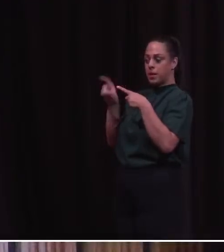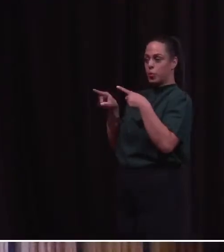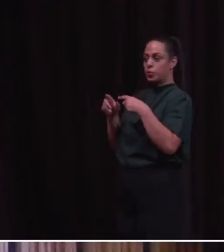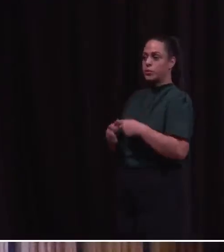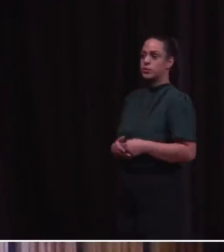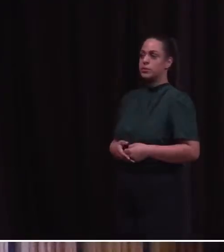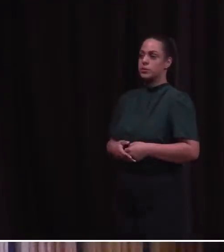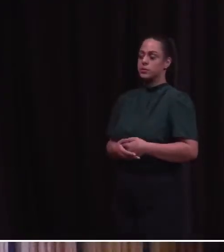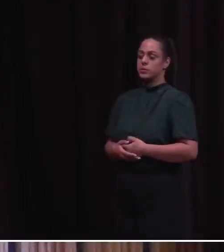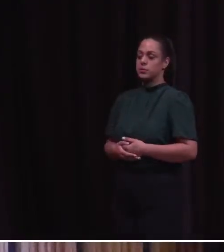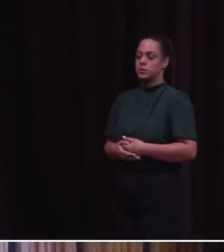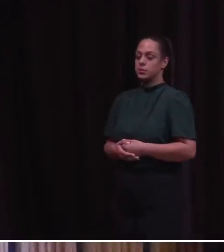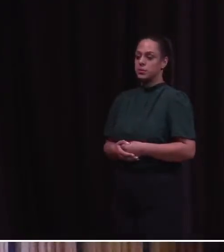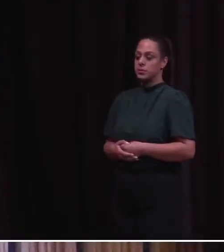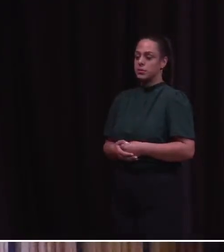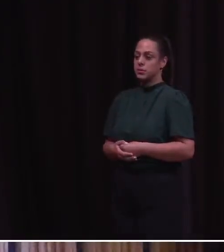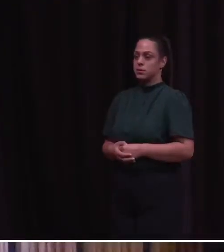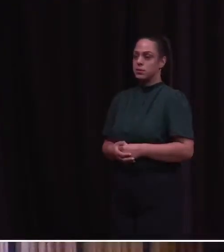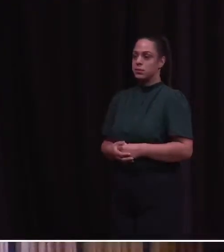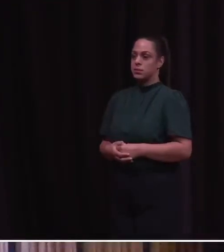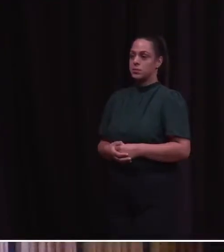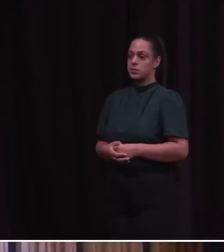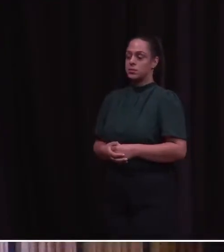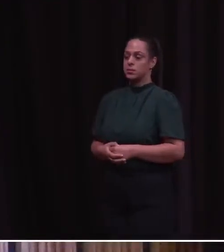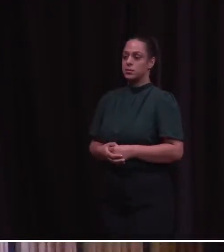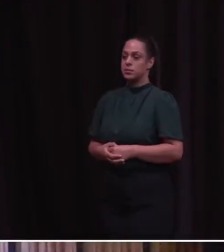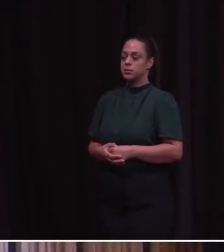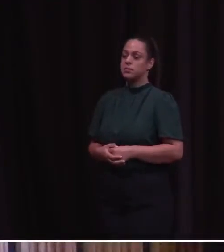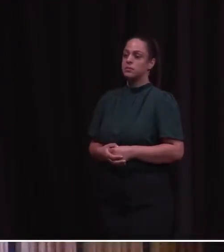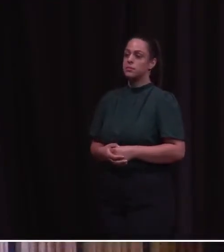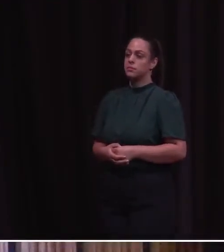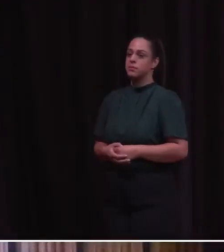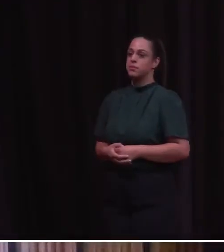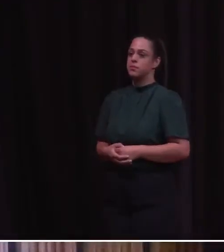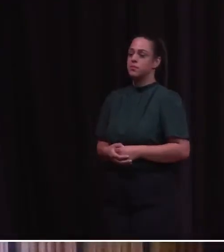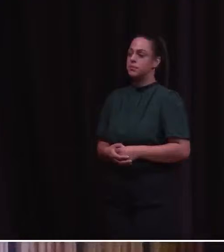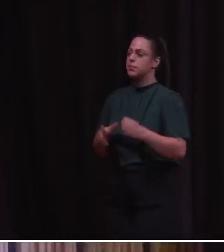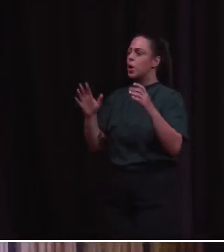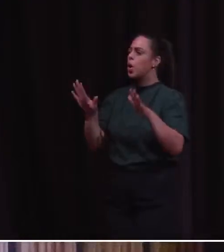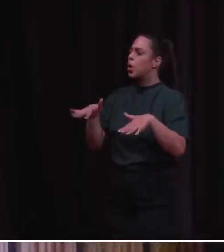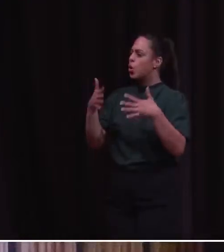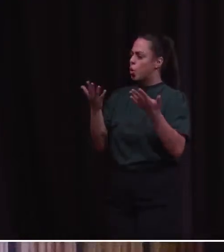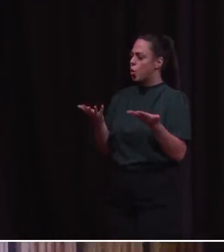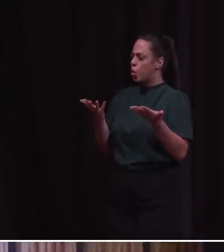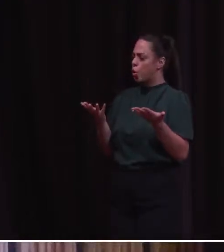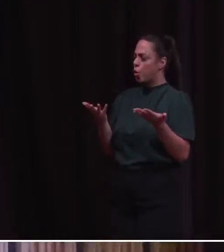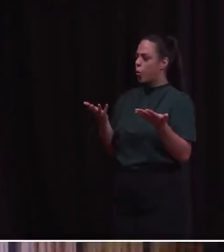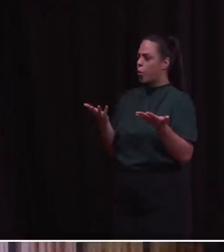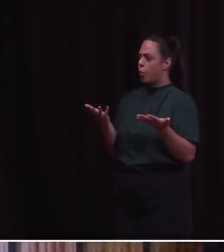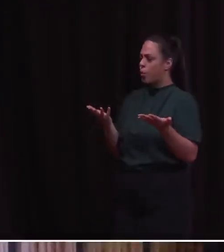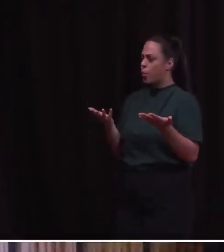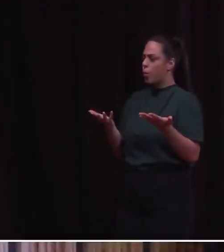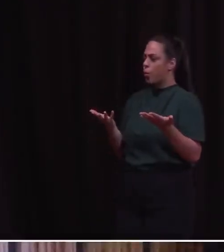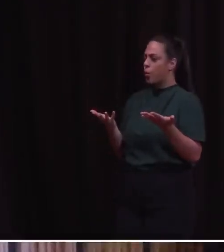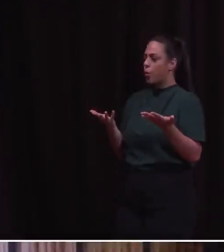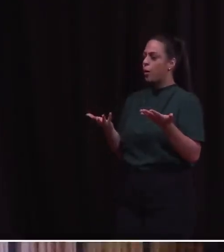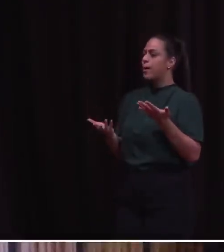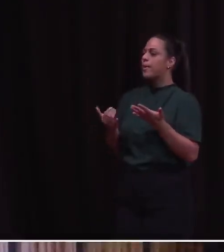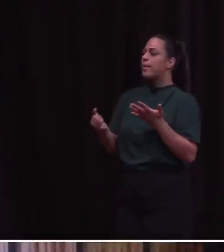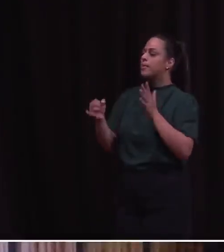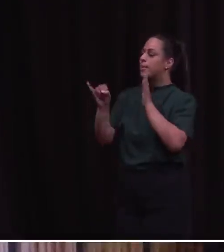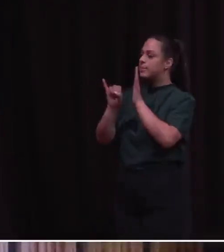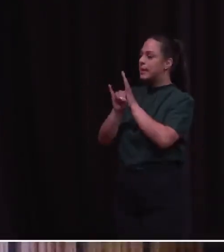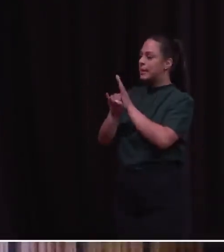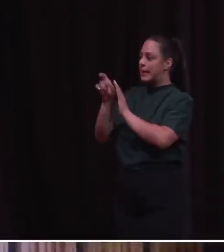How is the identity of Black African women being shaped and affected by the current imposition of Western